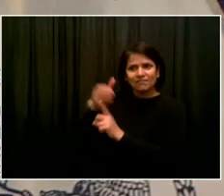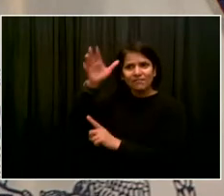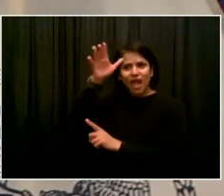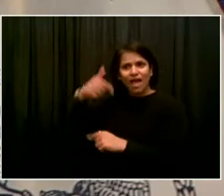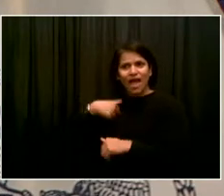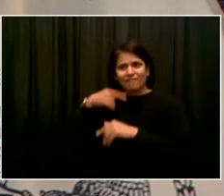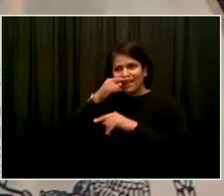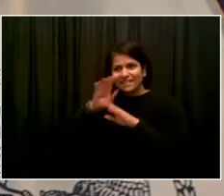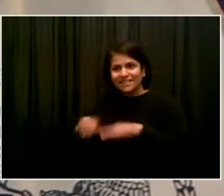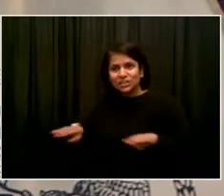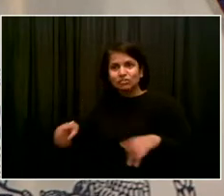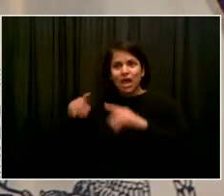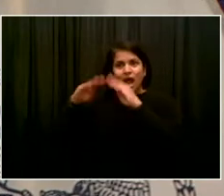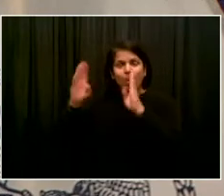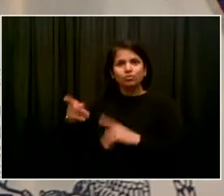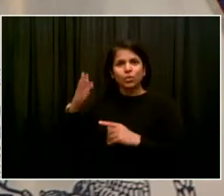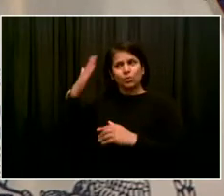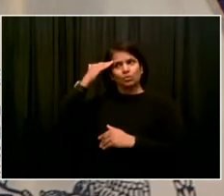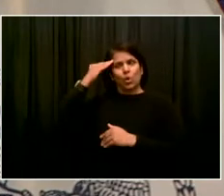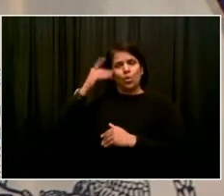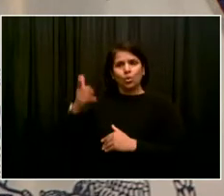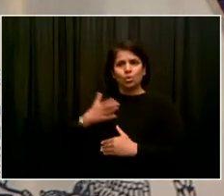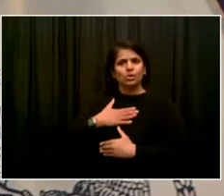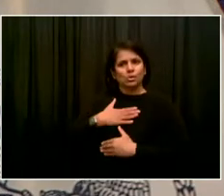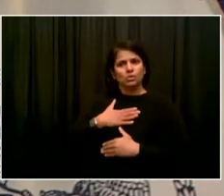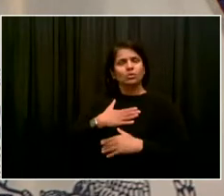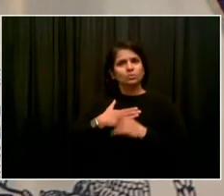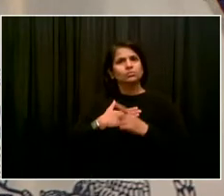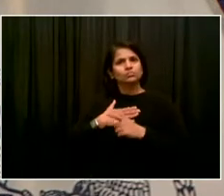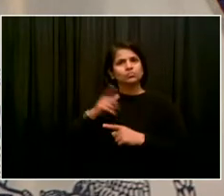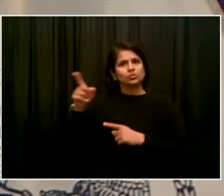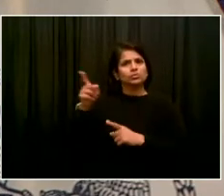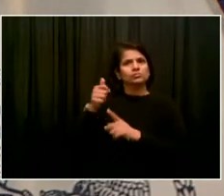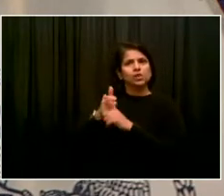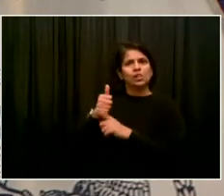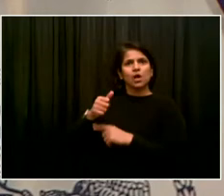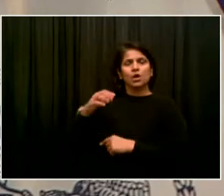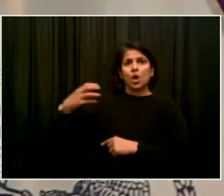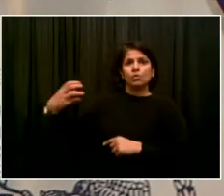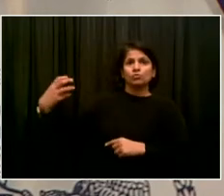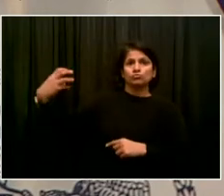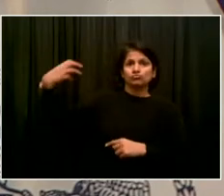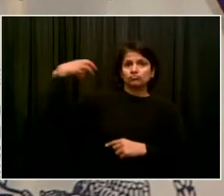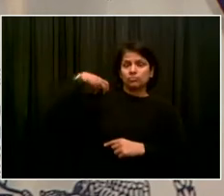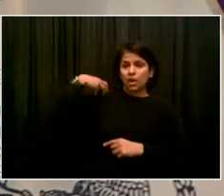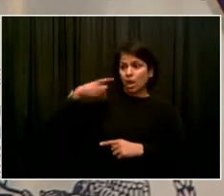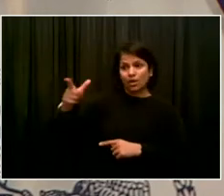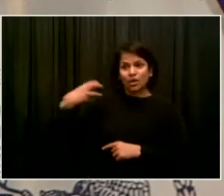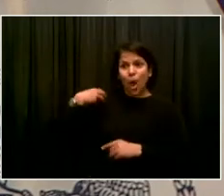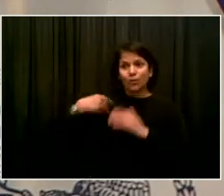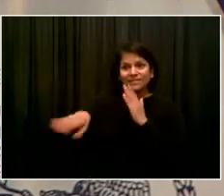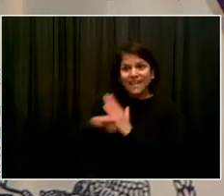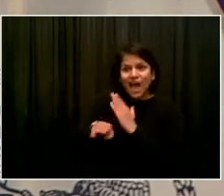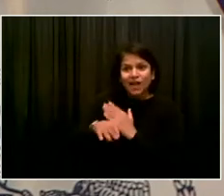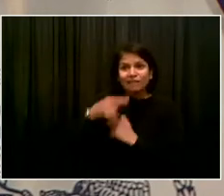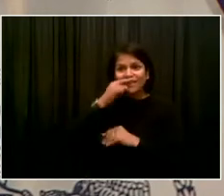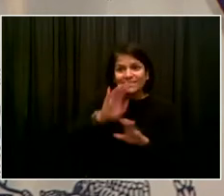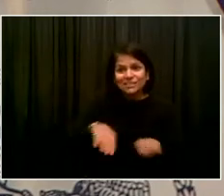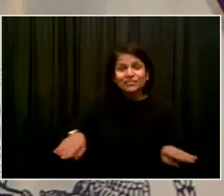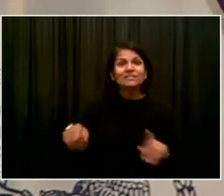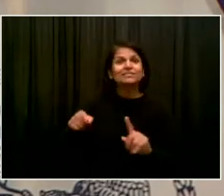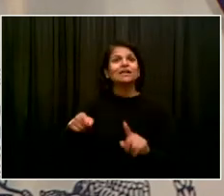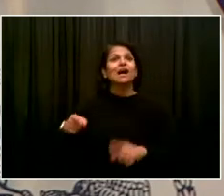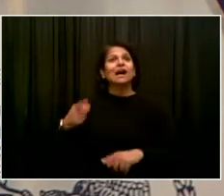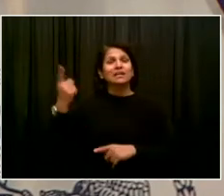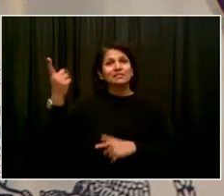Bronx. He's a soccer coach for his kids, committed to the community and the school. My pleasure